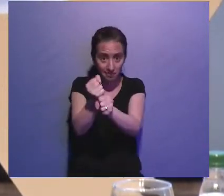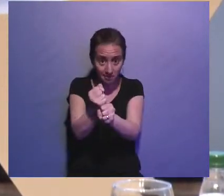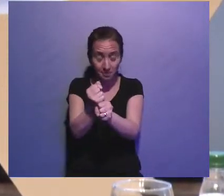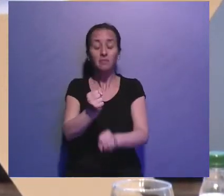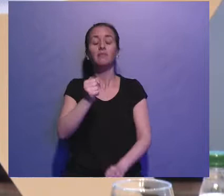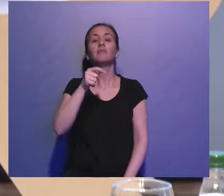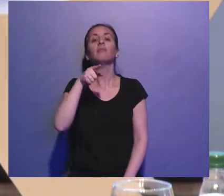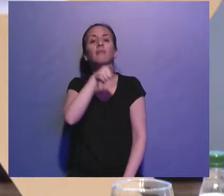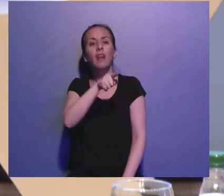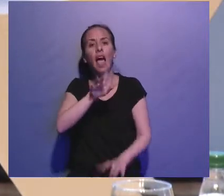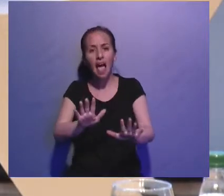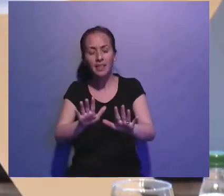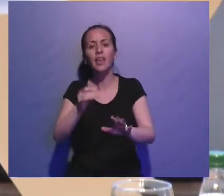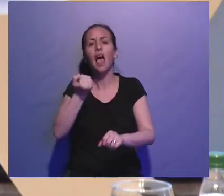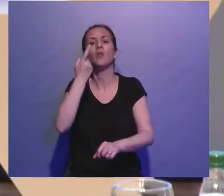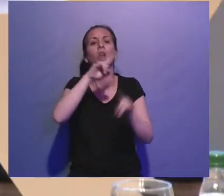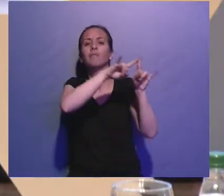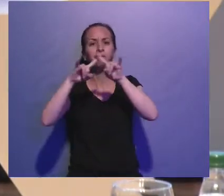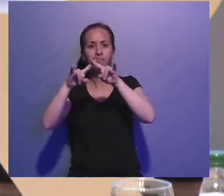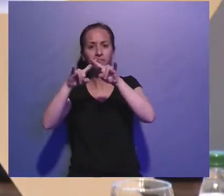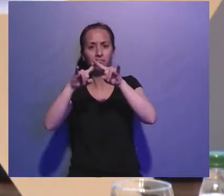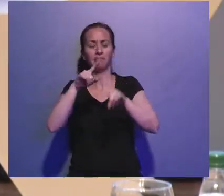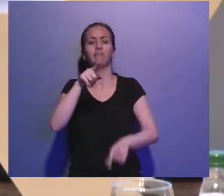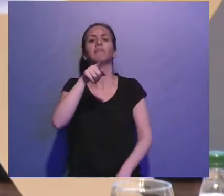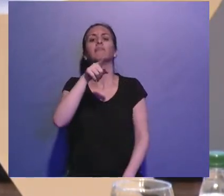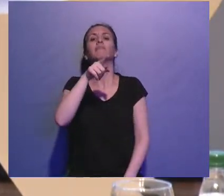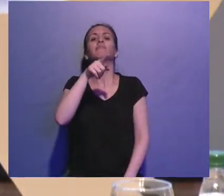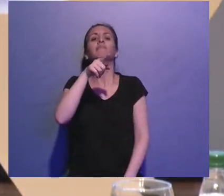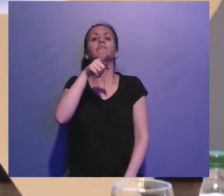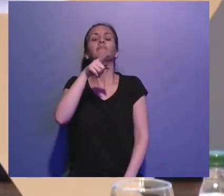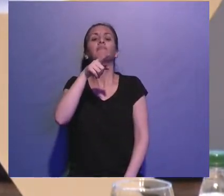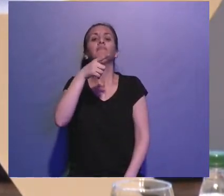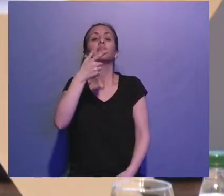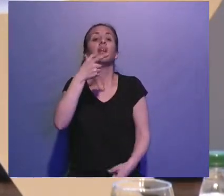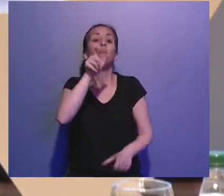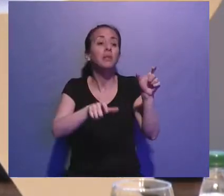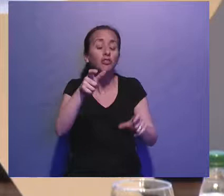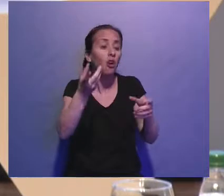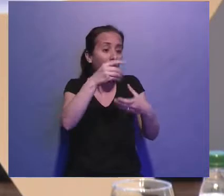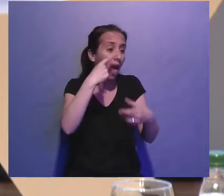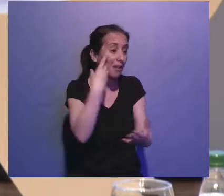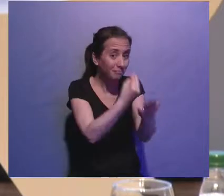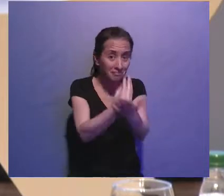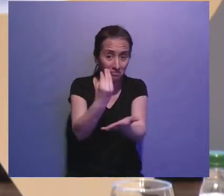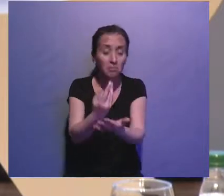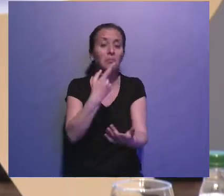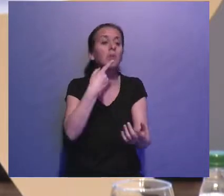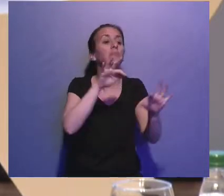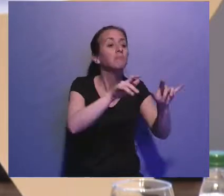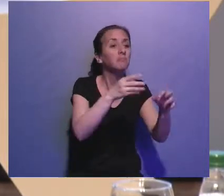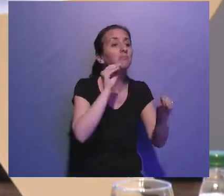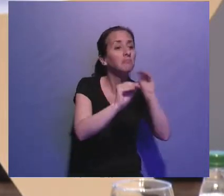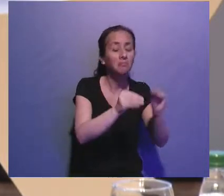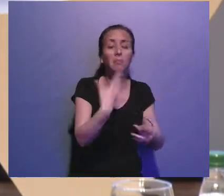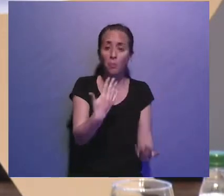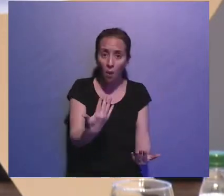an online platform. Residents were invited to comment, and the city started attending events around town